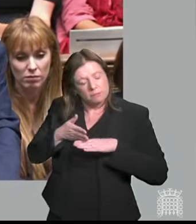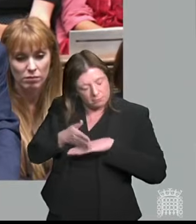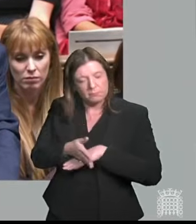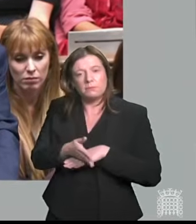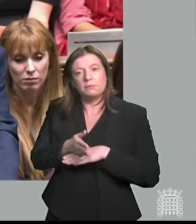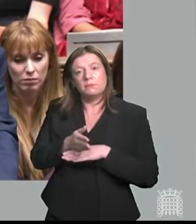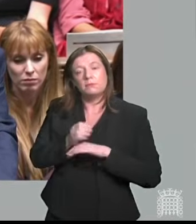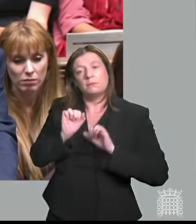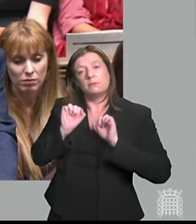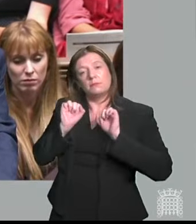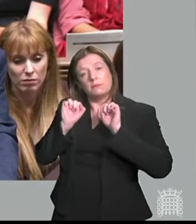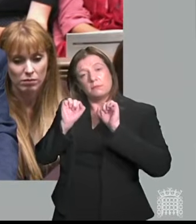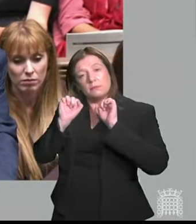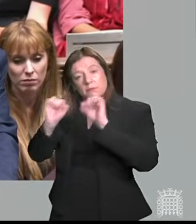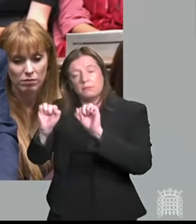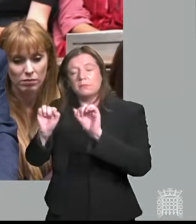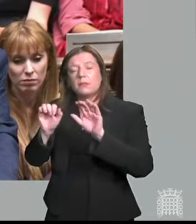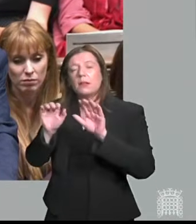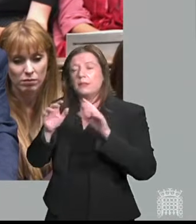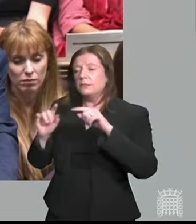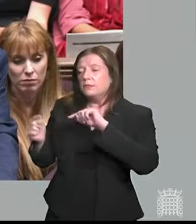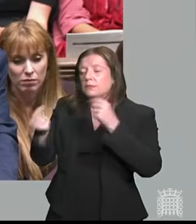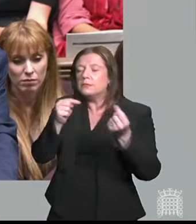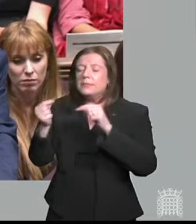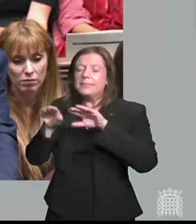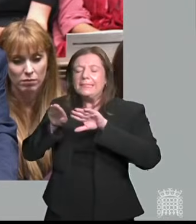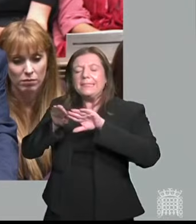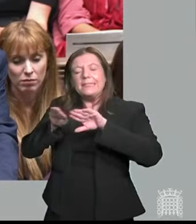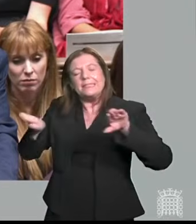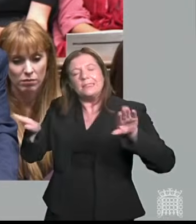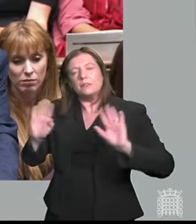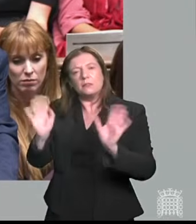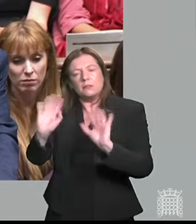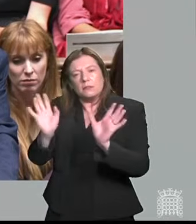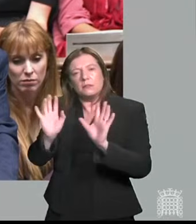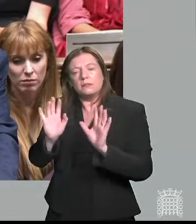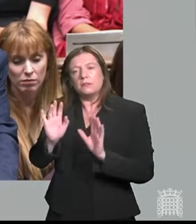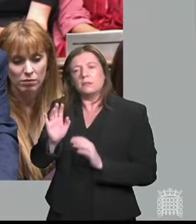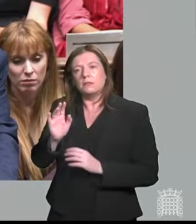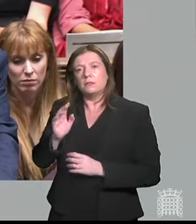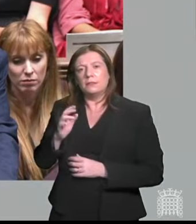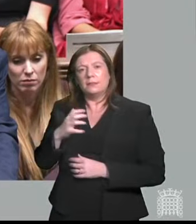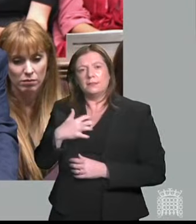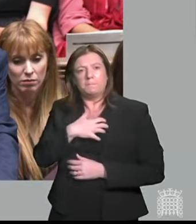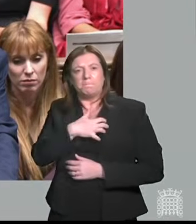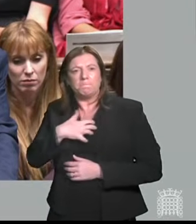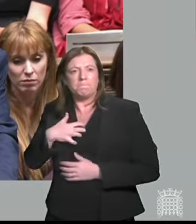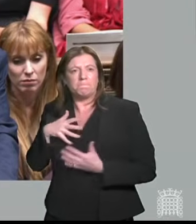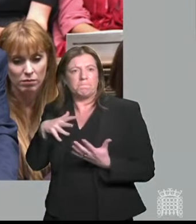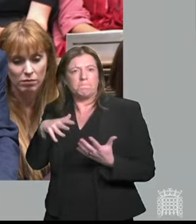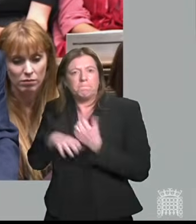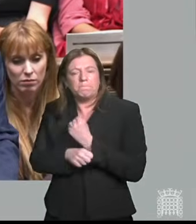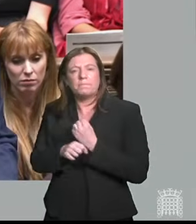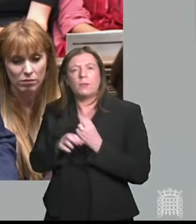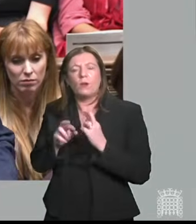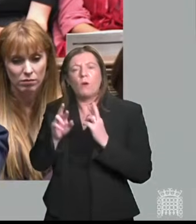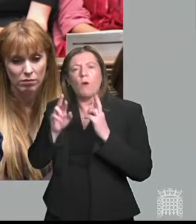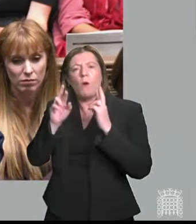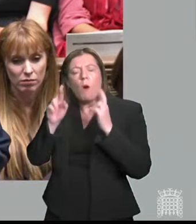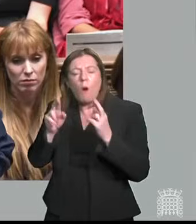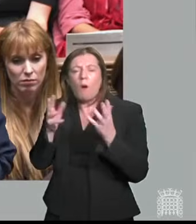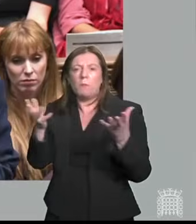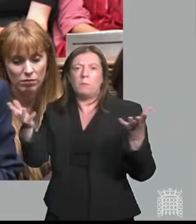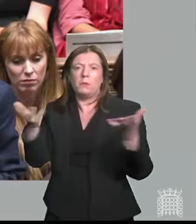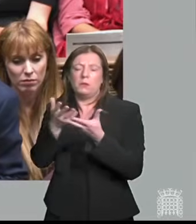of division and despair are sidelined, and that, however difficult it seems, the hope of a political path to